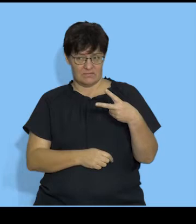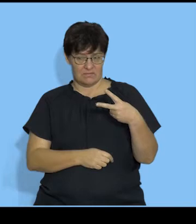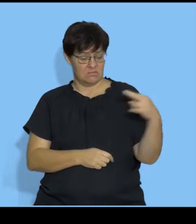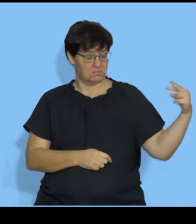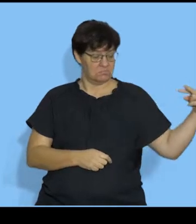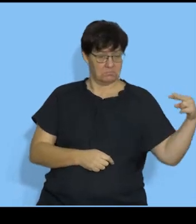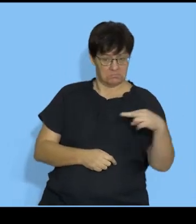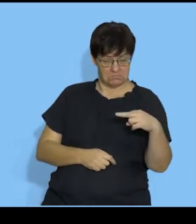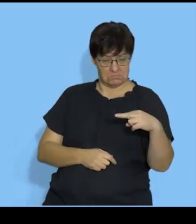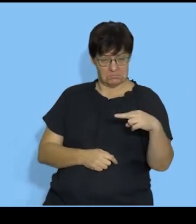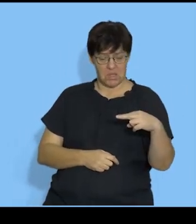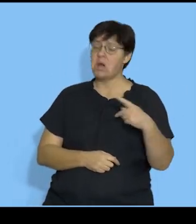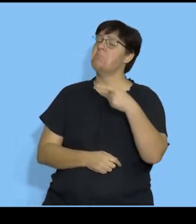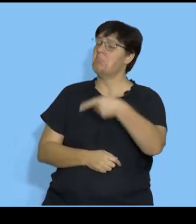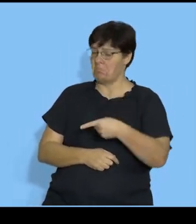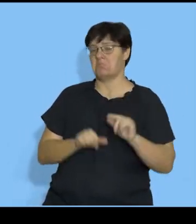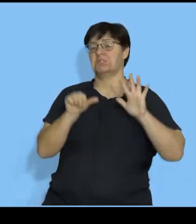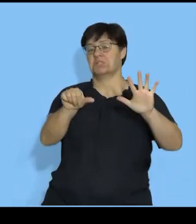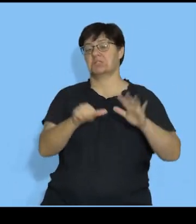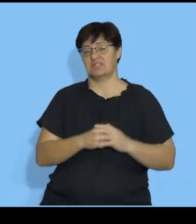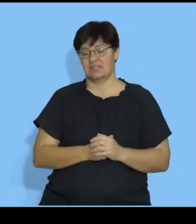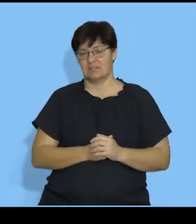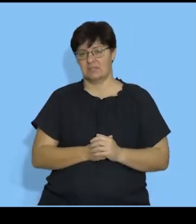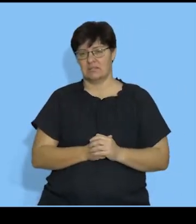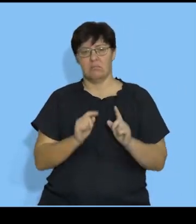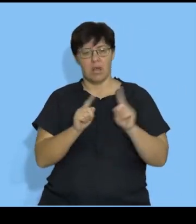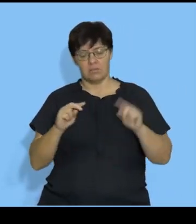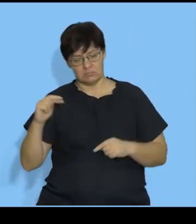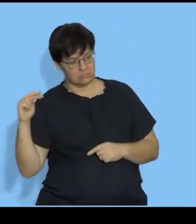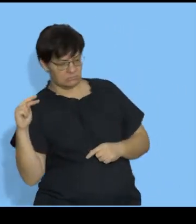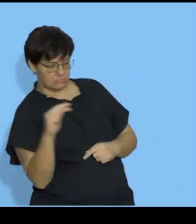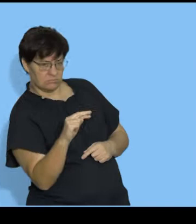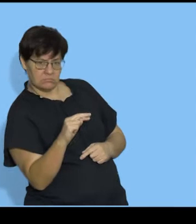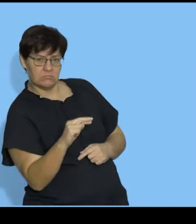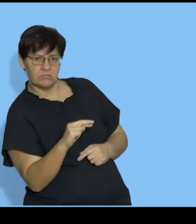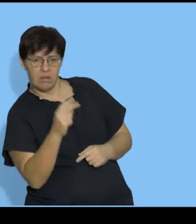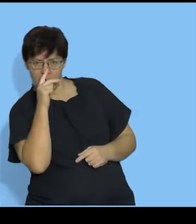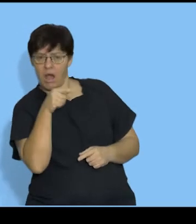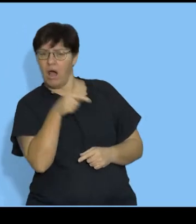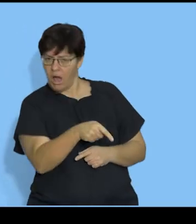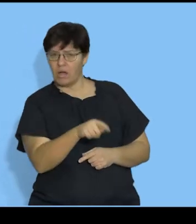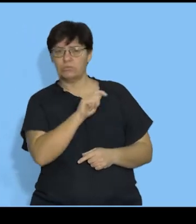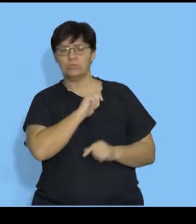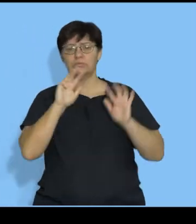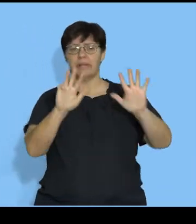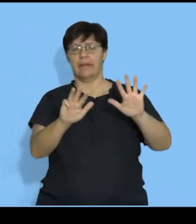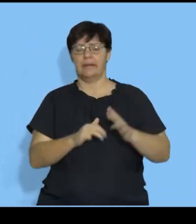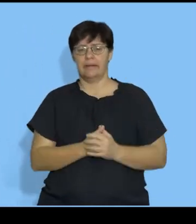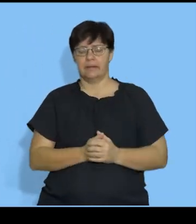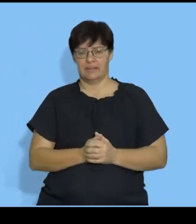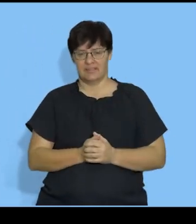this end, one may say, okay, this looks like a 6, okay, but if you try and look at it from that point of